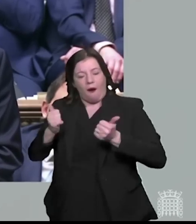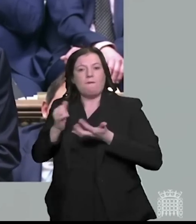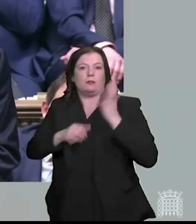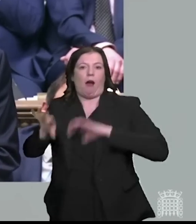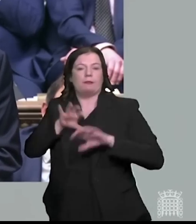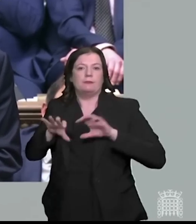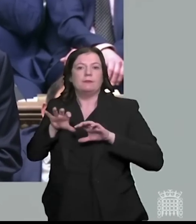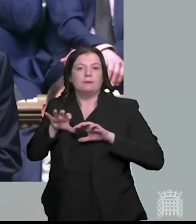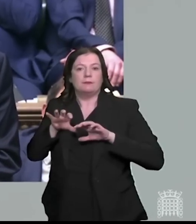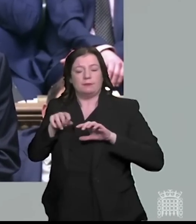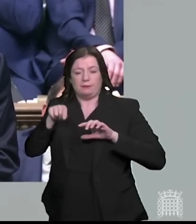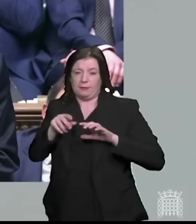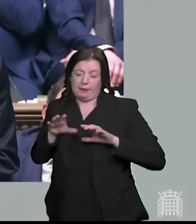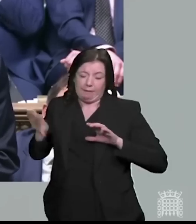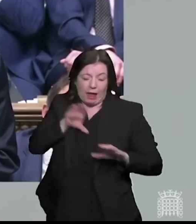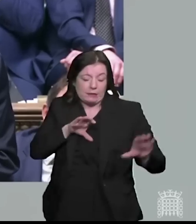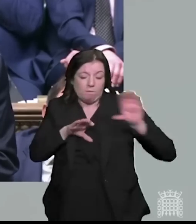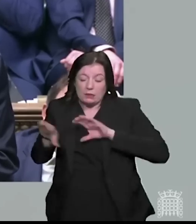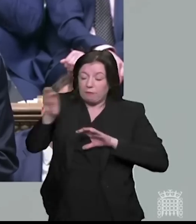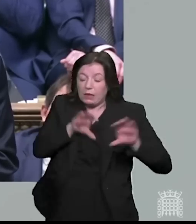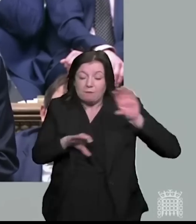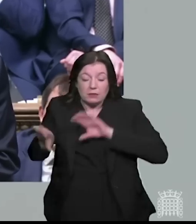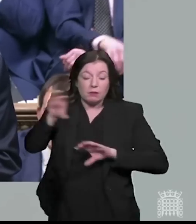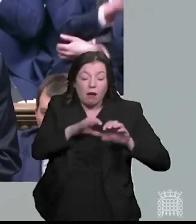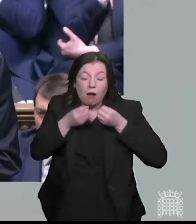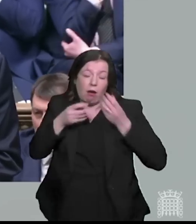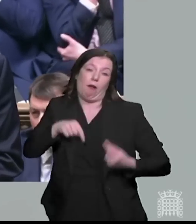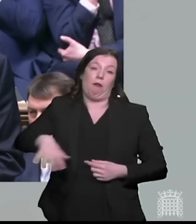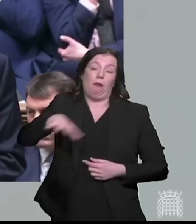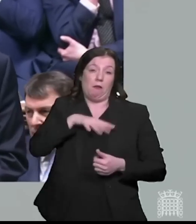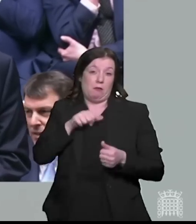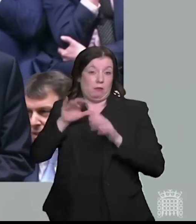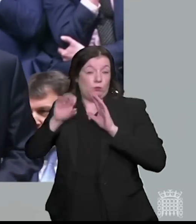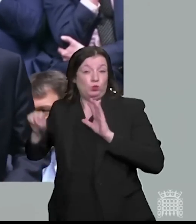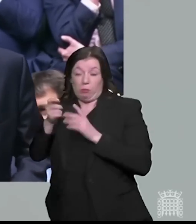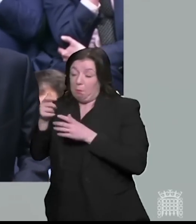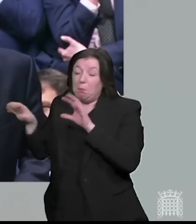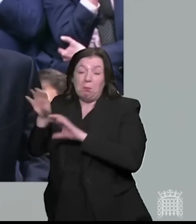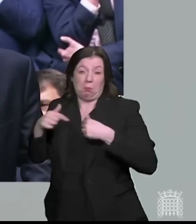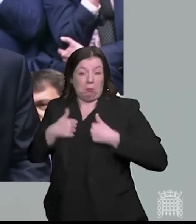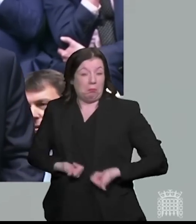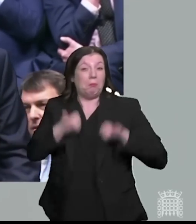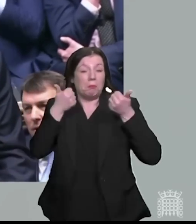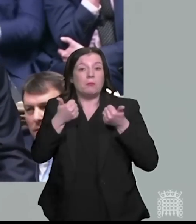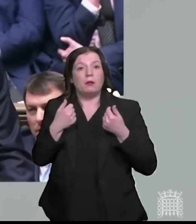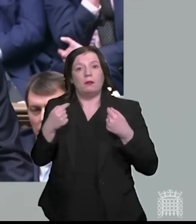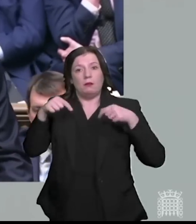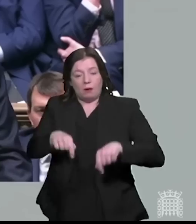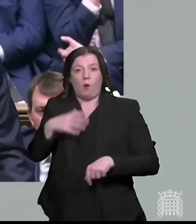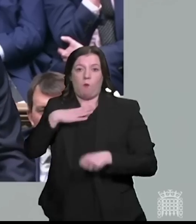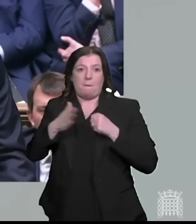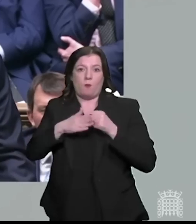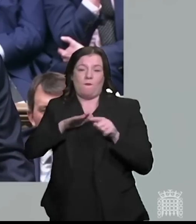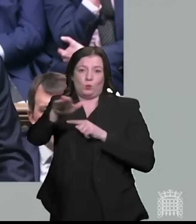which received more inward investment than any in Europe last year. Today's change will make the UK an even more exciting place to